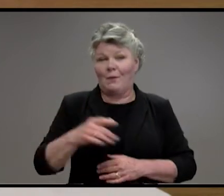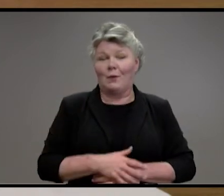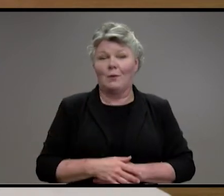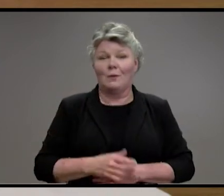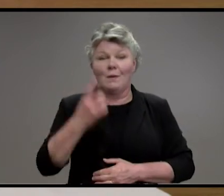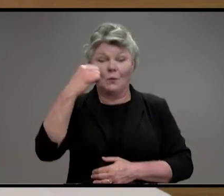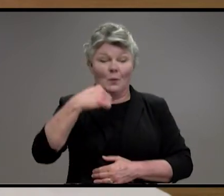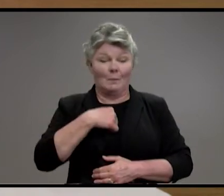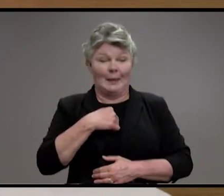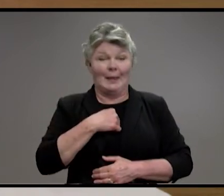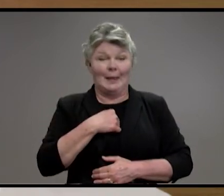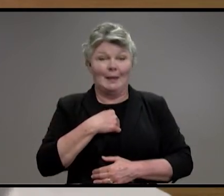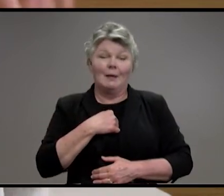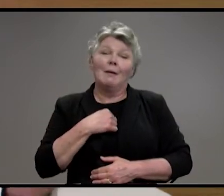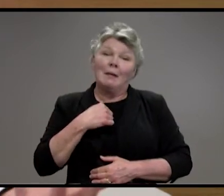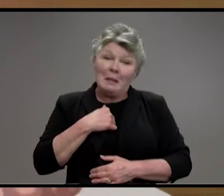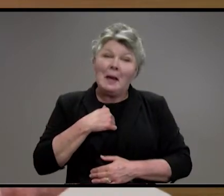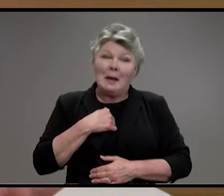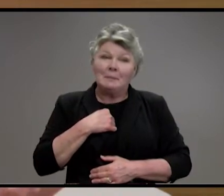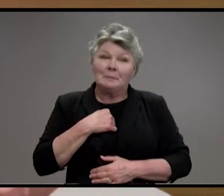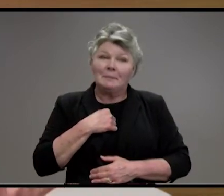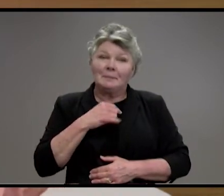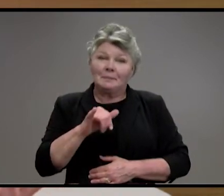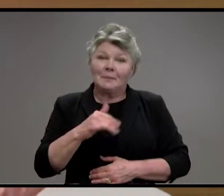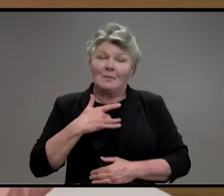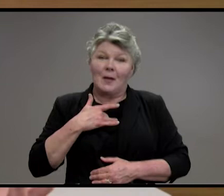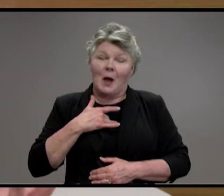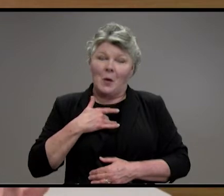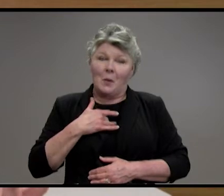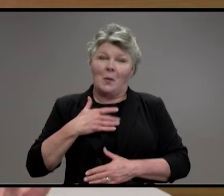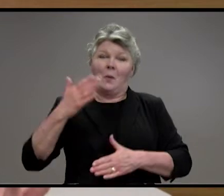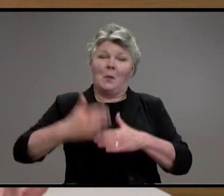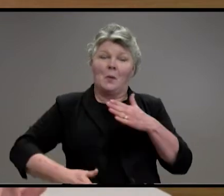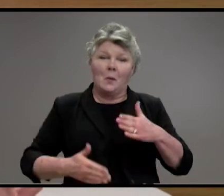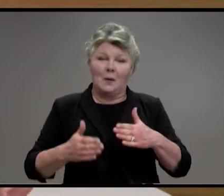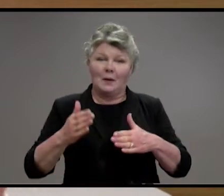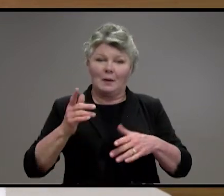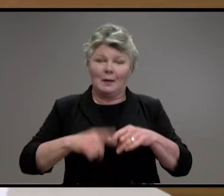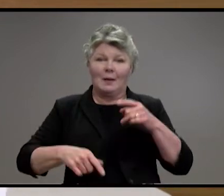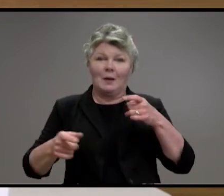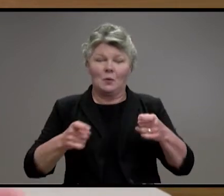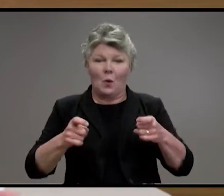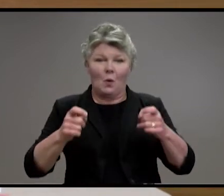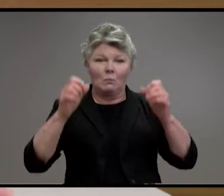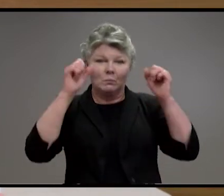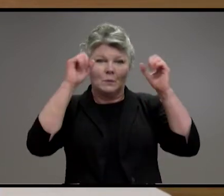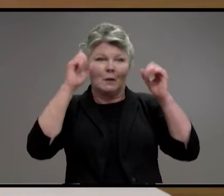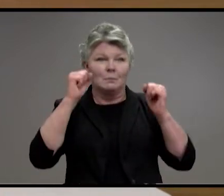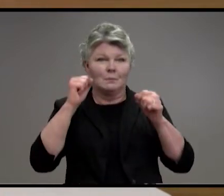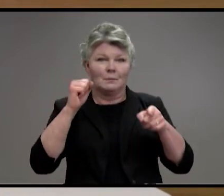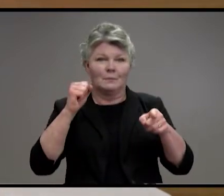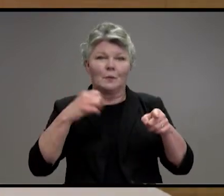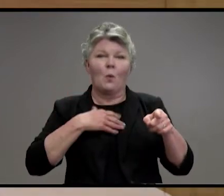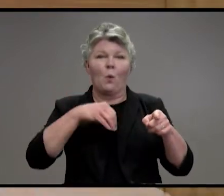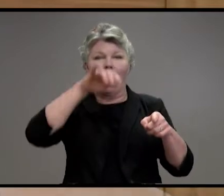me, that drive ended unexpectedly and uncontrollably. It was a white buffalo